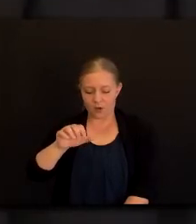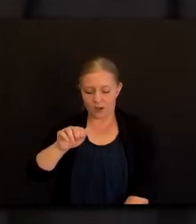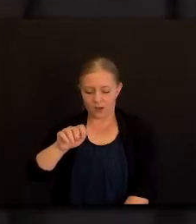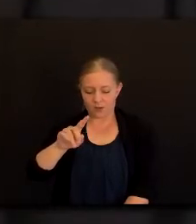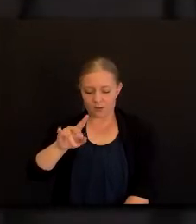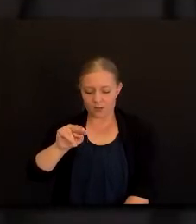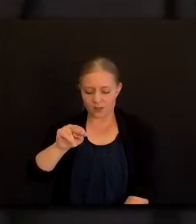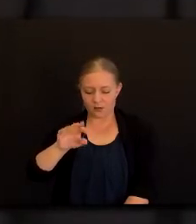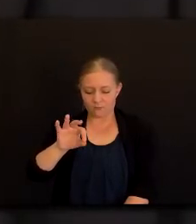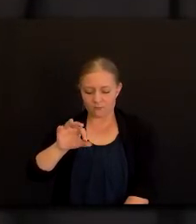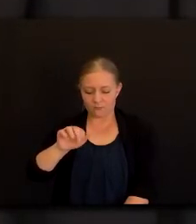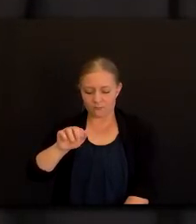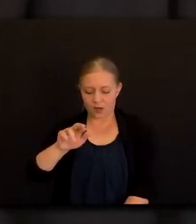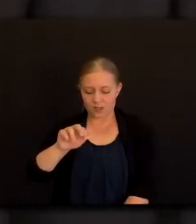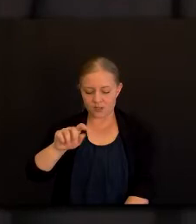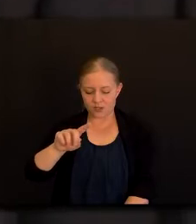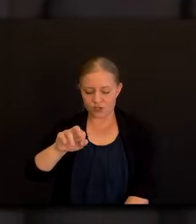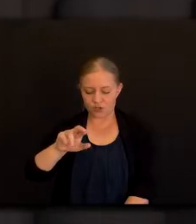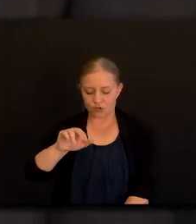Adrian Robert Frazier.